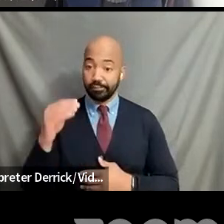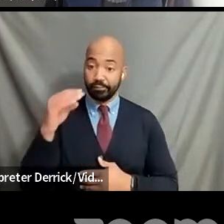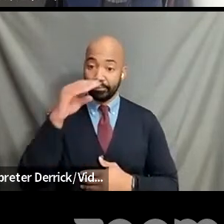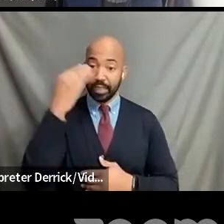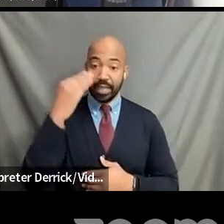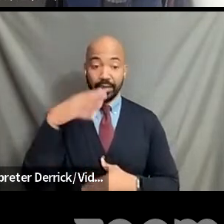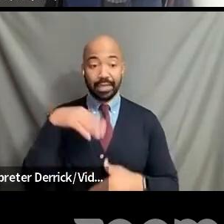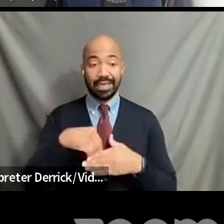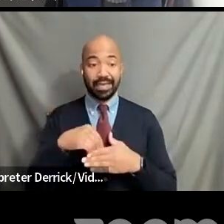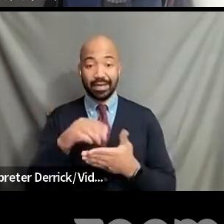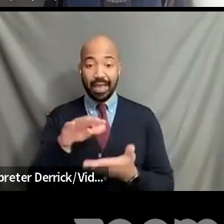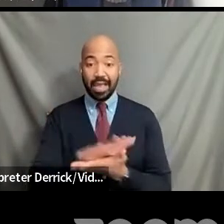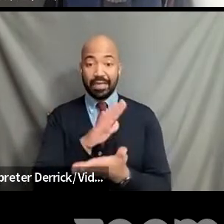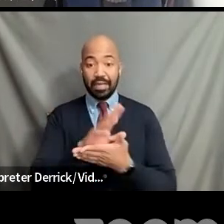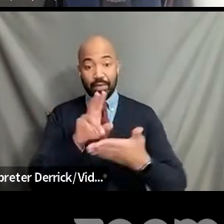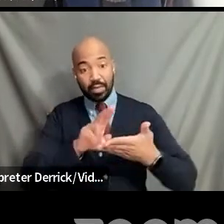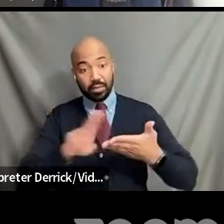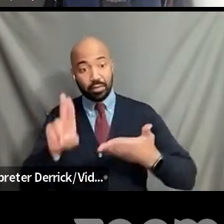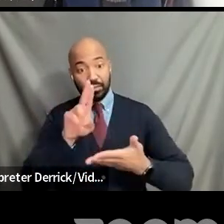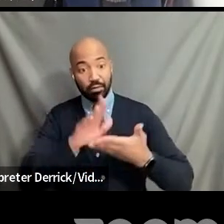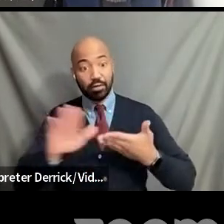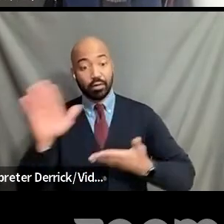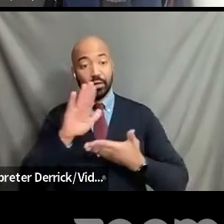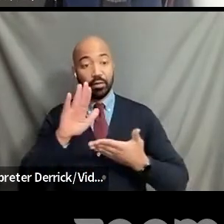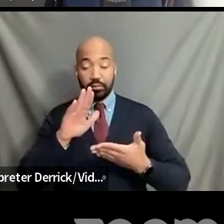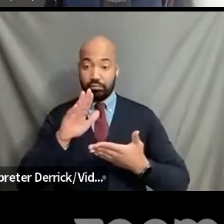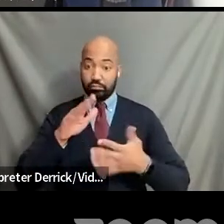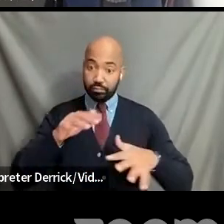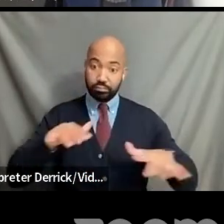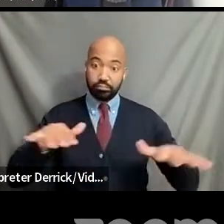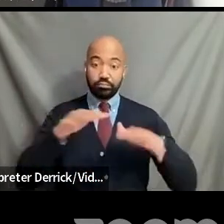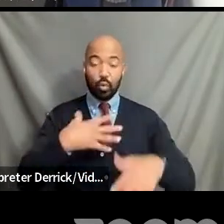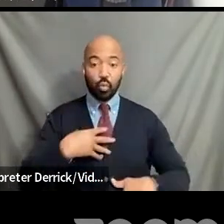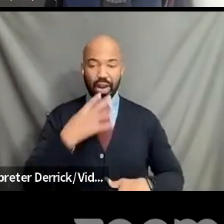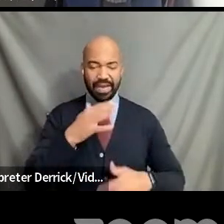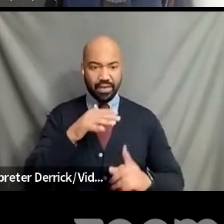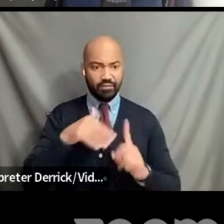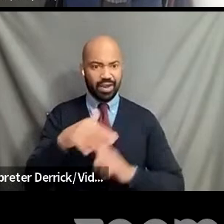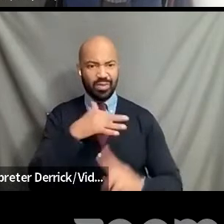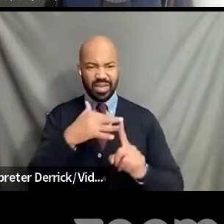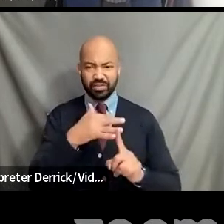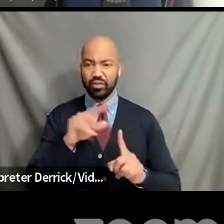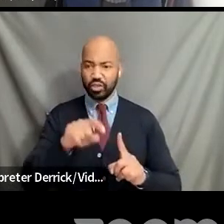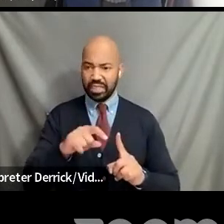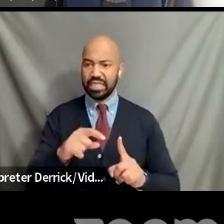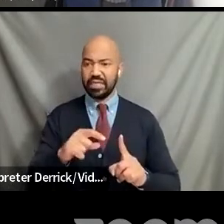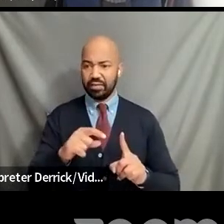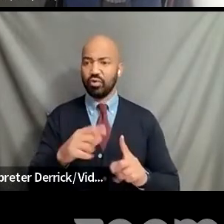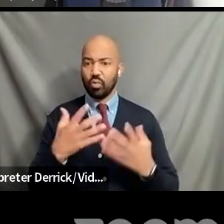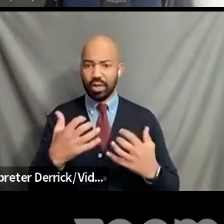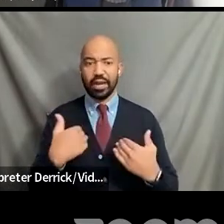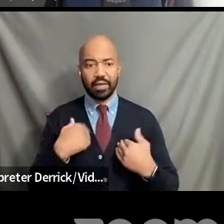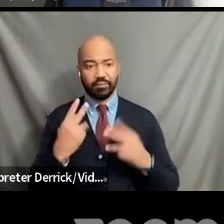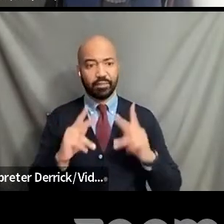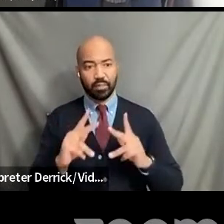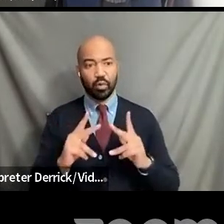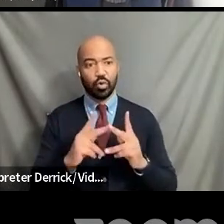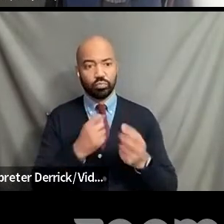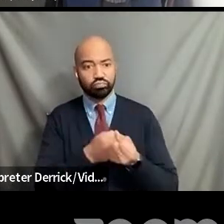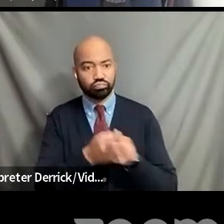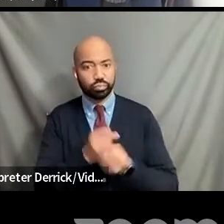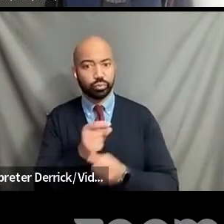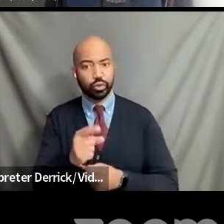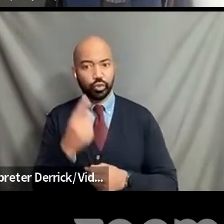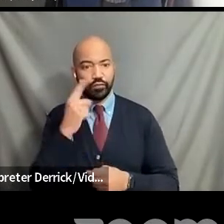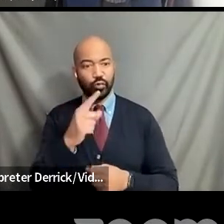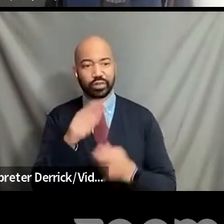white spaces, you always want someone to have your back when you're dealing with different things. Yeah,